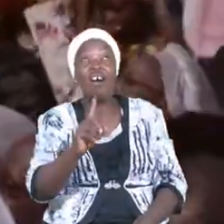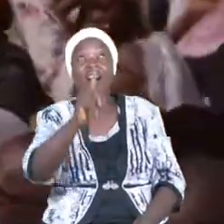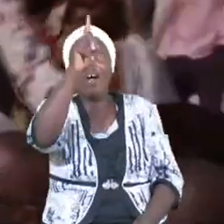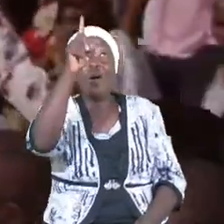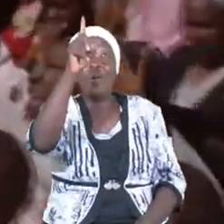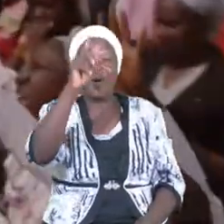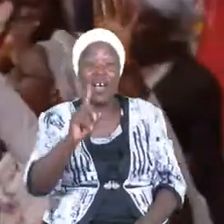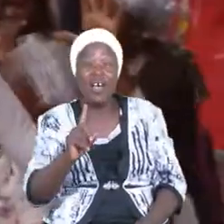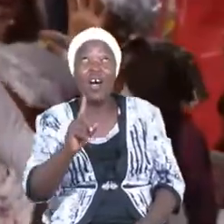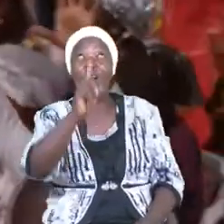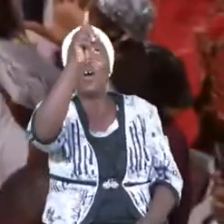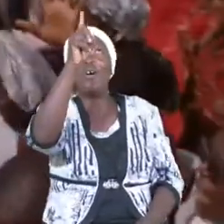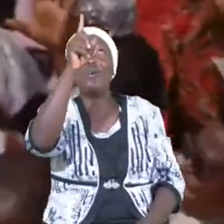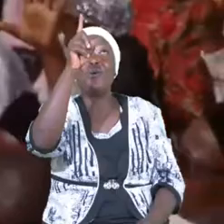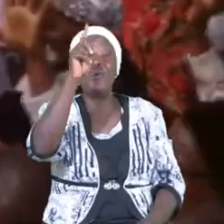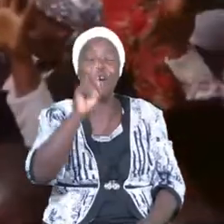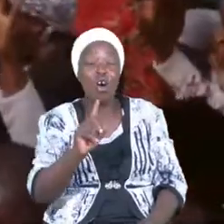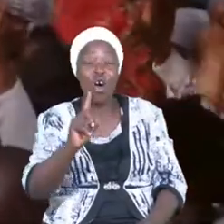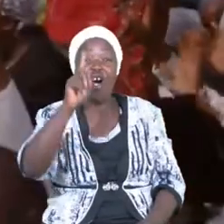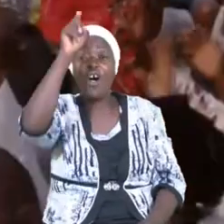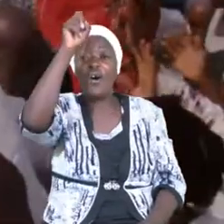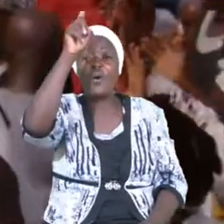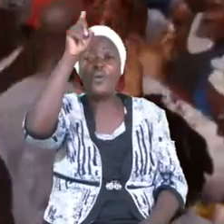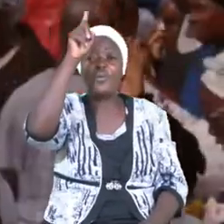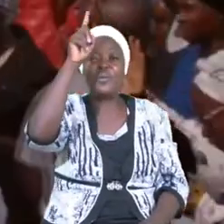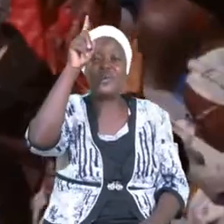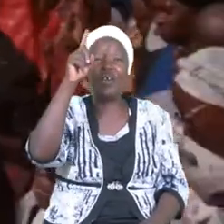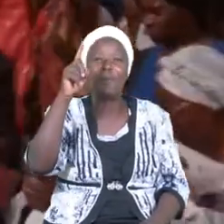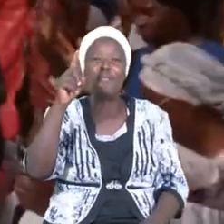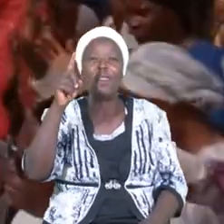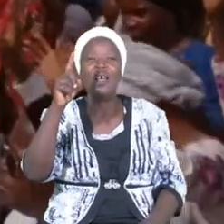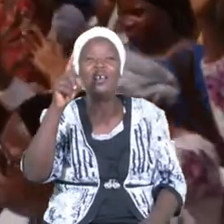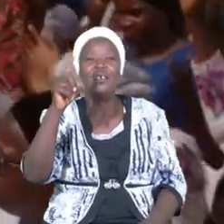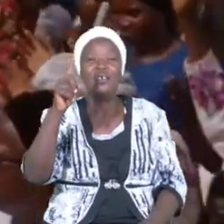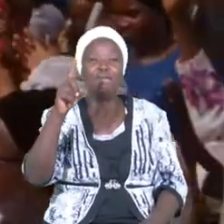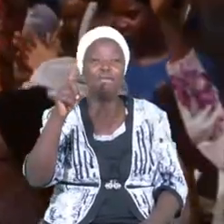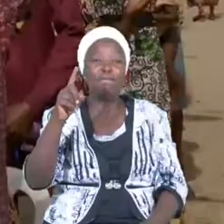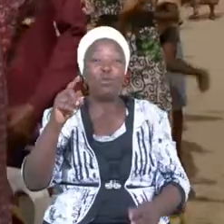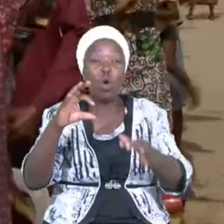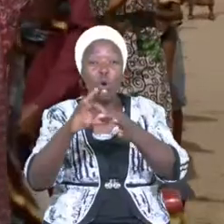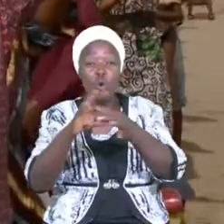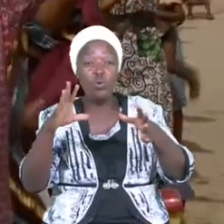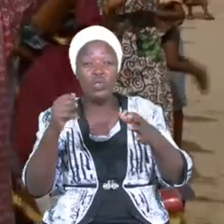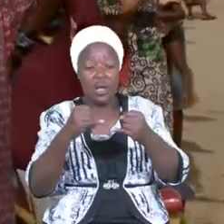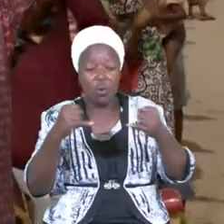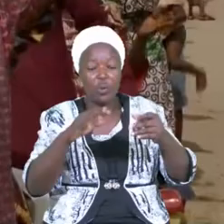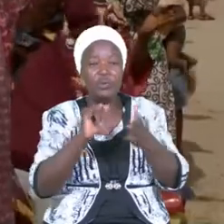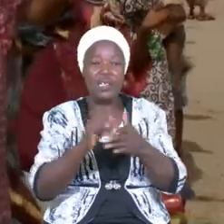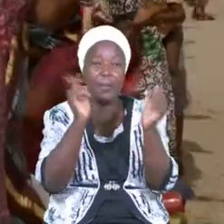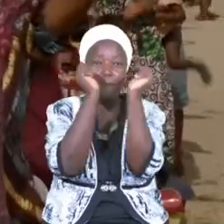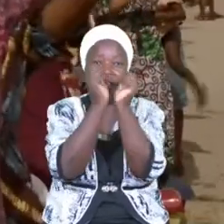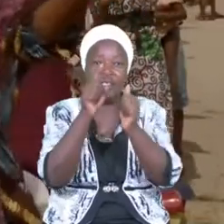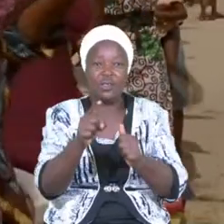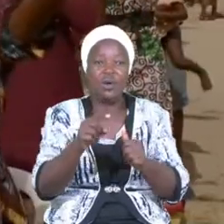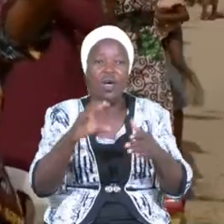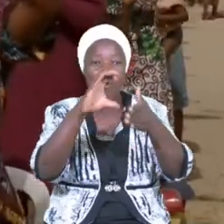Up! Up! Untie the rope that binds you. Remove the